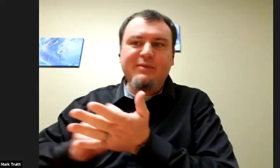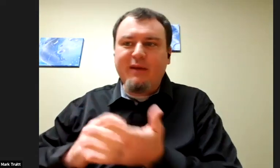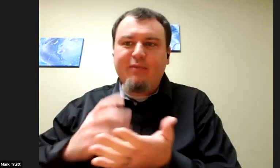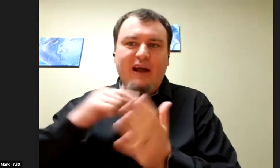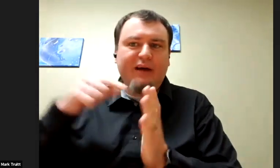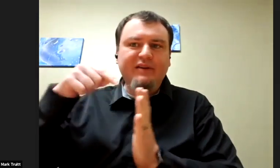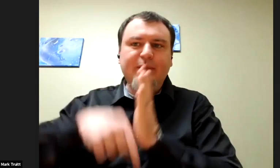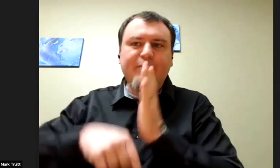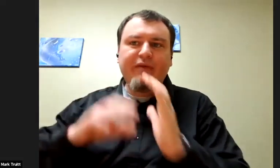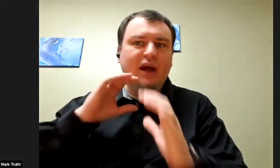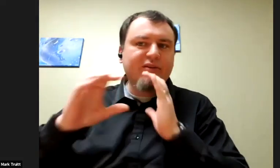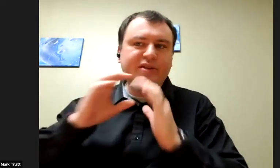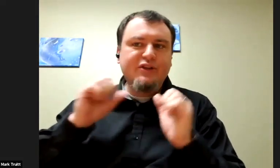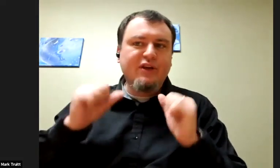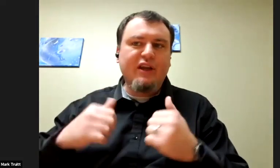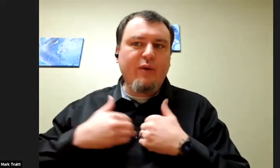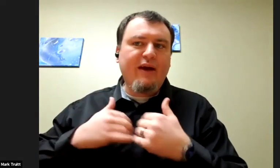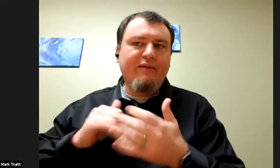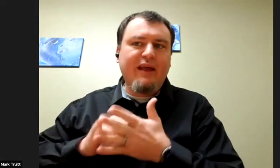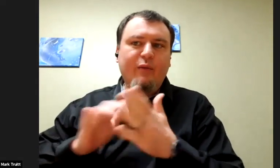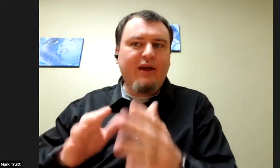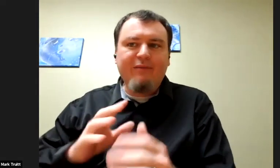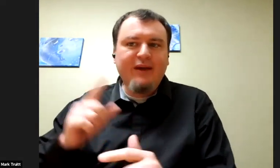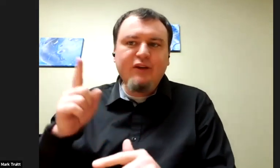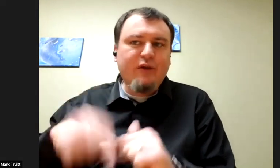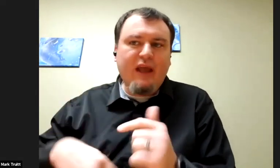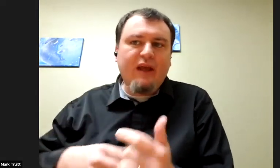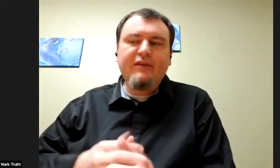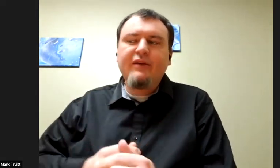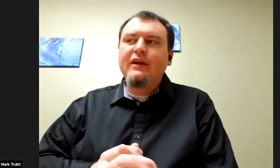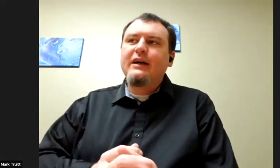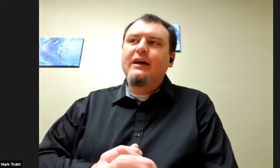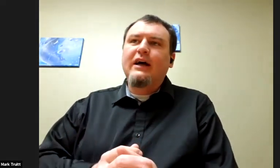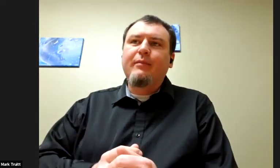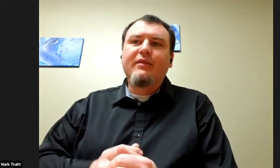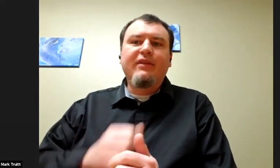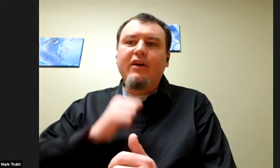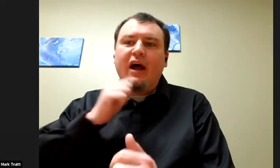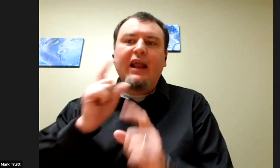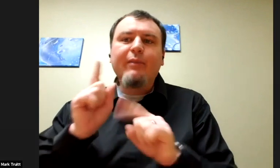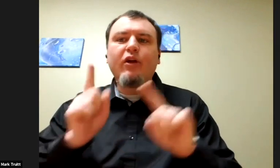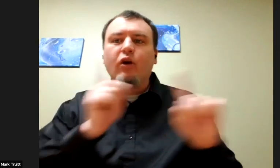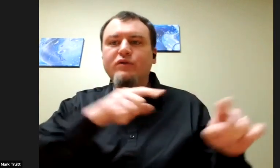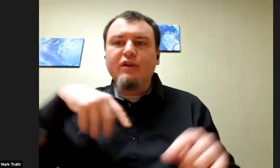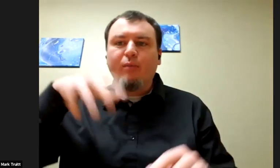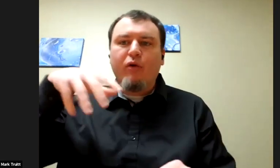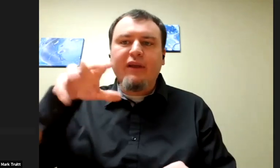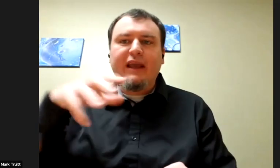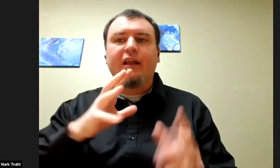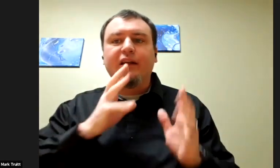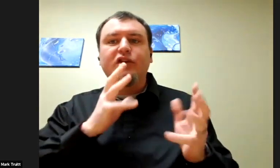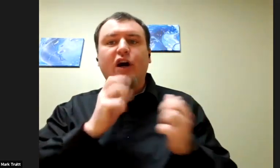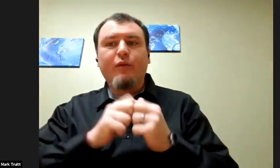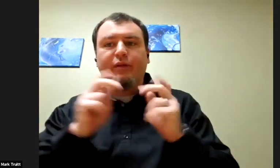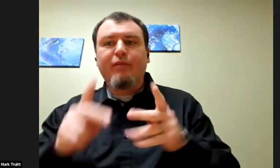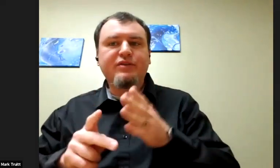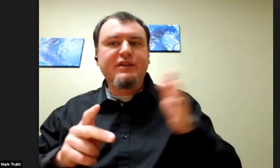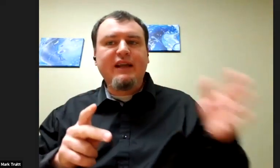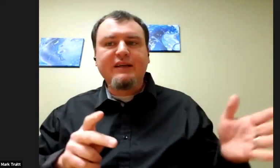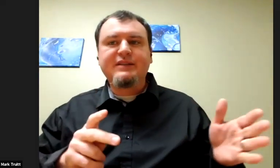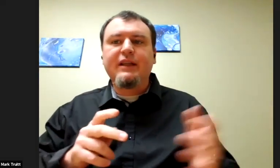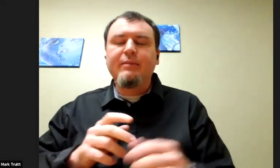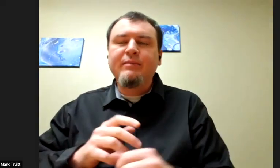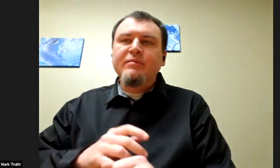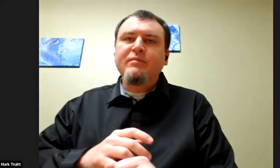on a piece of paper. And how deep of a conversation can you have in that way? You can't. They're not able to go to the bowling alley and talk with the